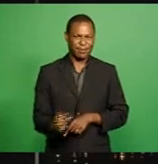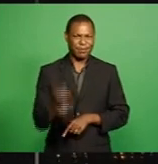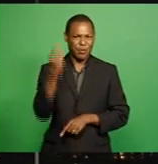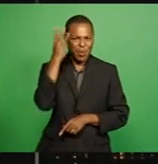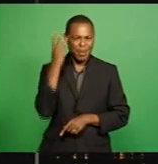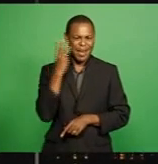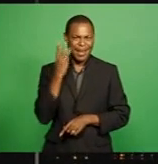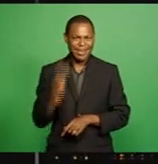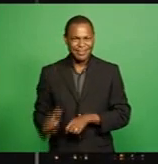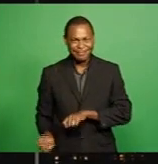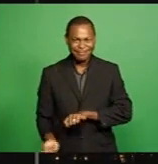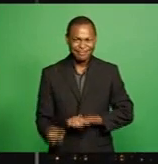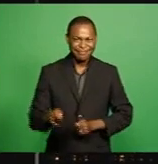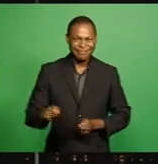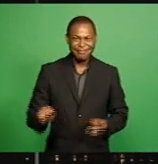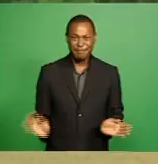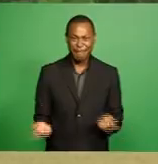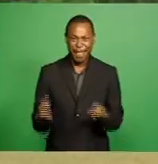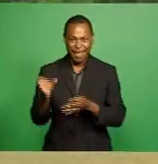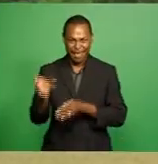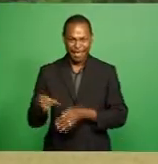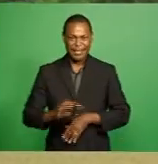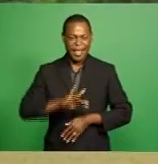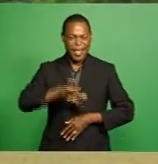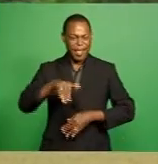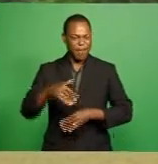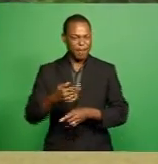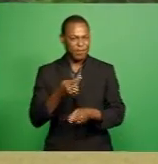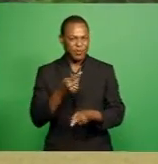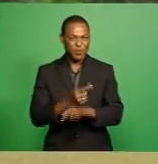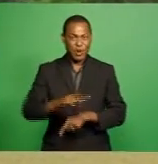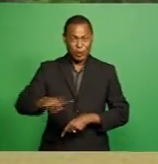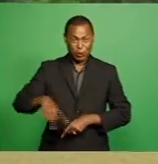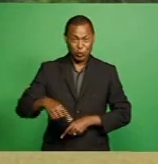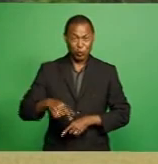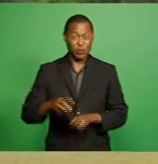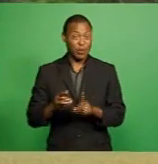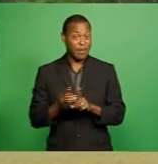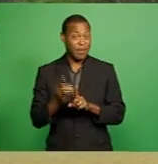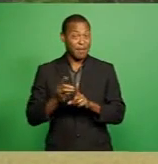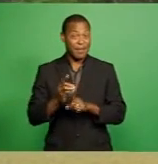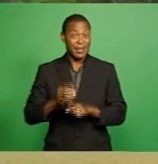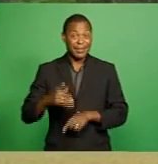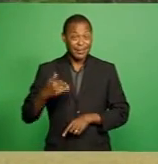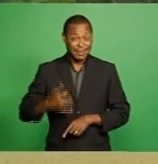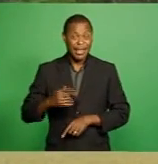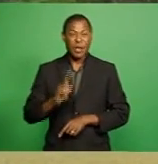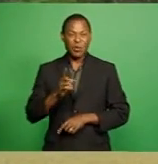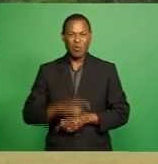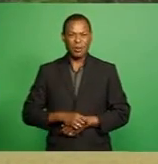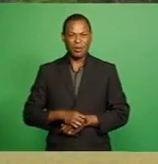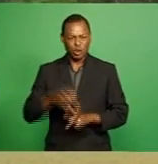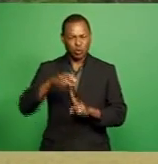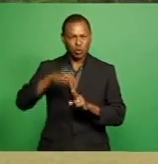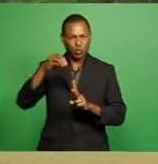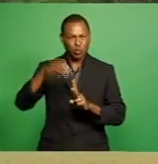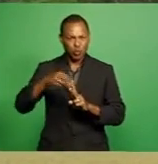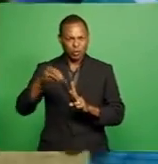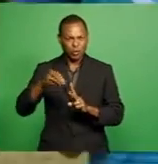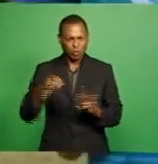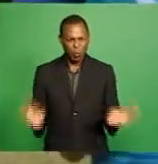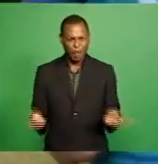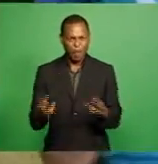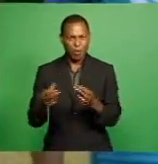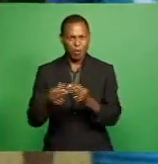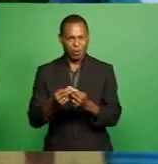cricketers. Every week, a Suva development side is selected to feature in the men's competition. Even though the